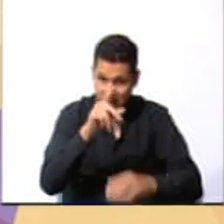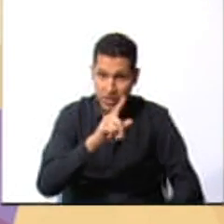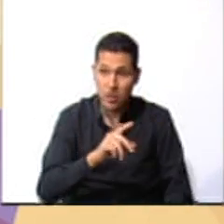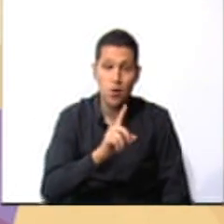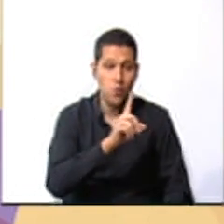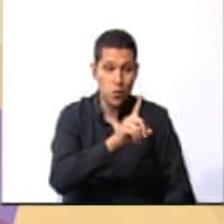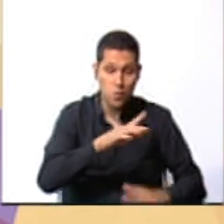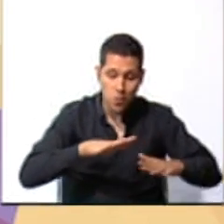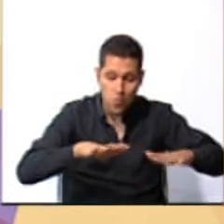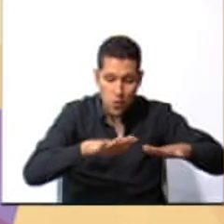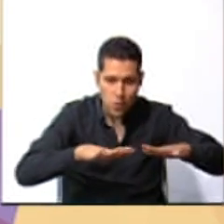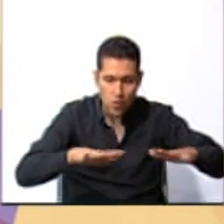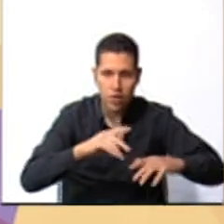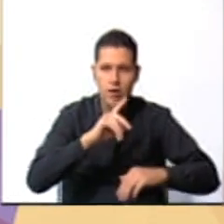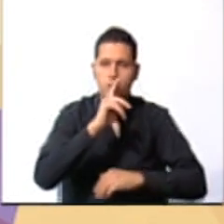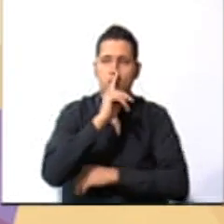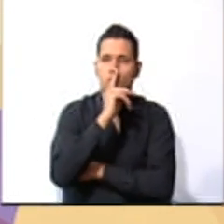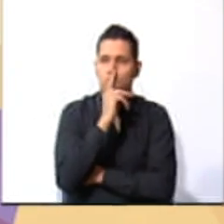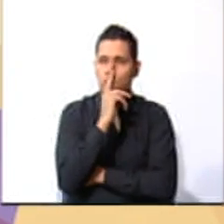We can buy